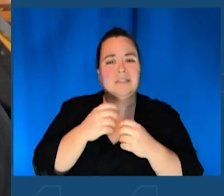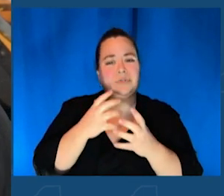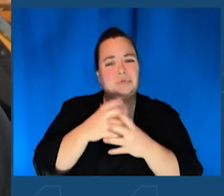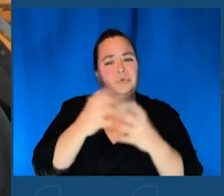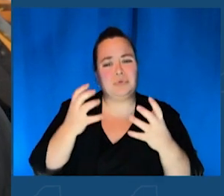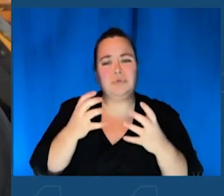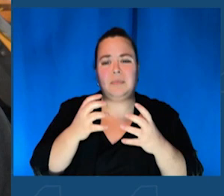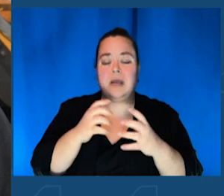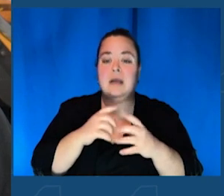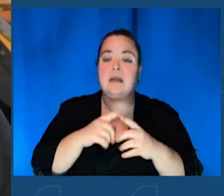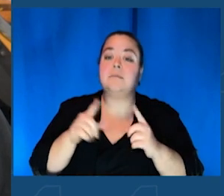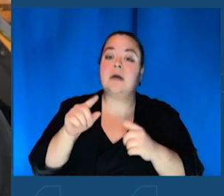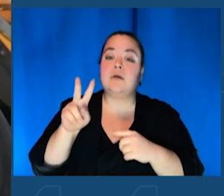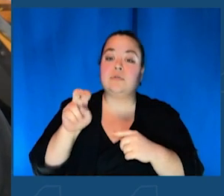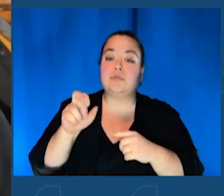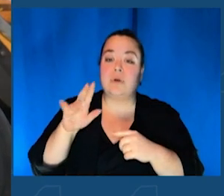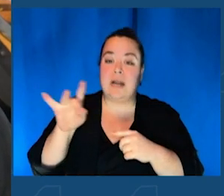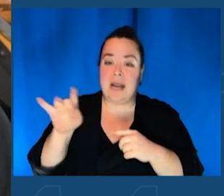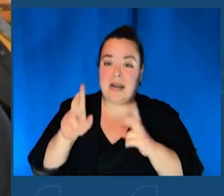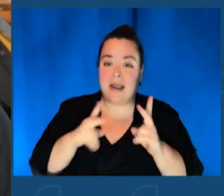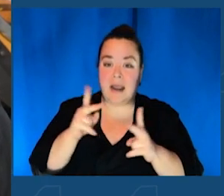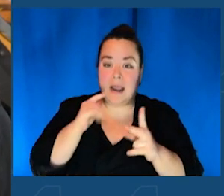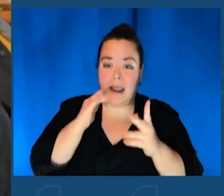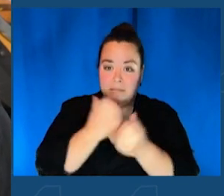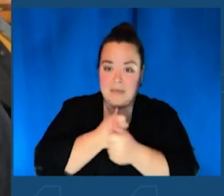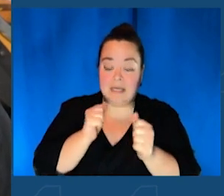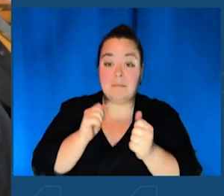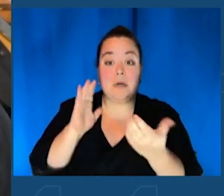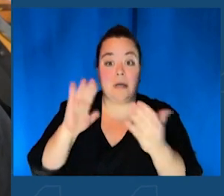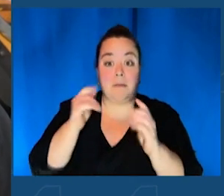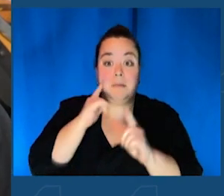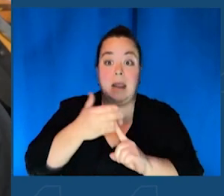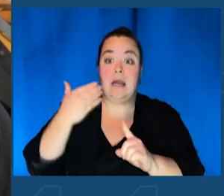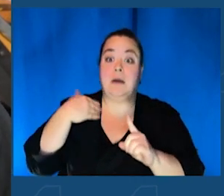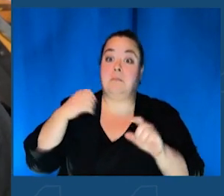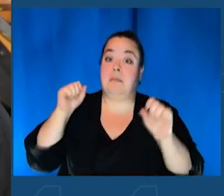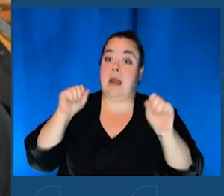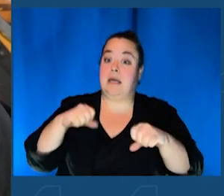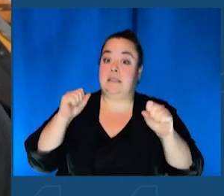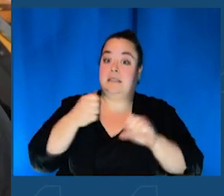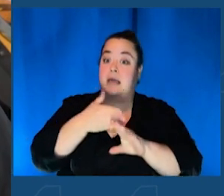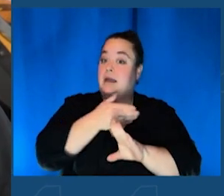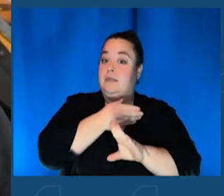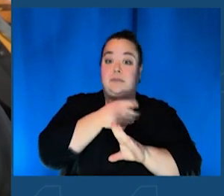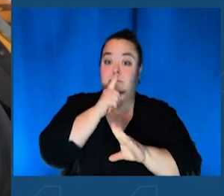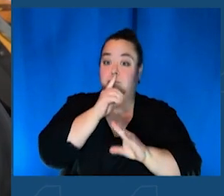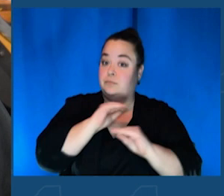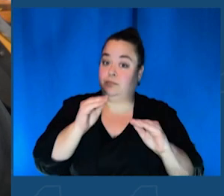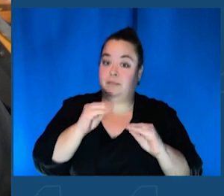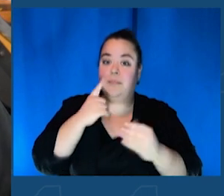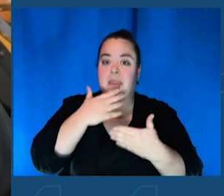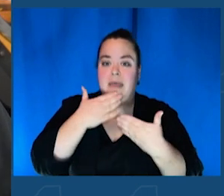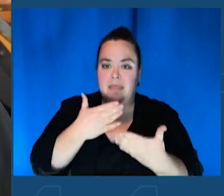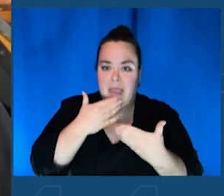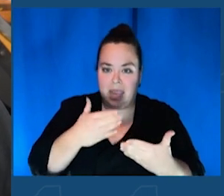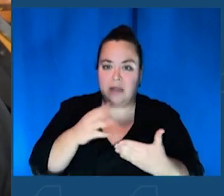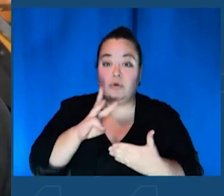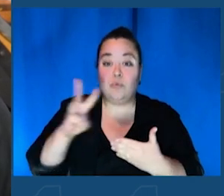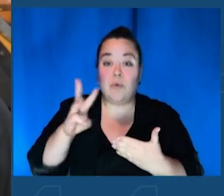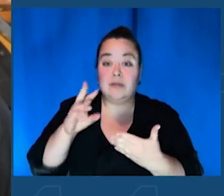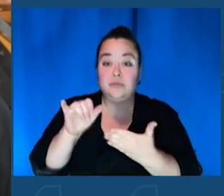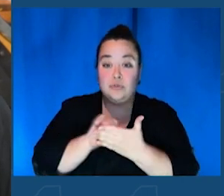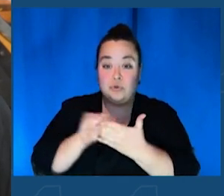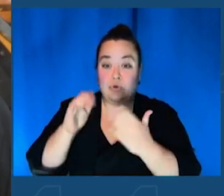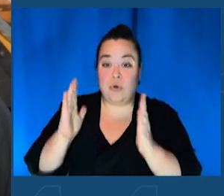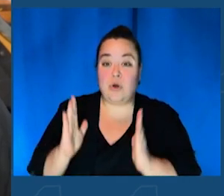to be rescued, which is extraordinary compared to what could have been. And I thank Western New Yorkers for heeding the early call, literally